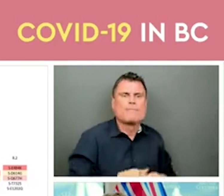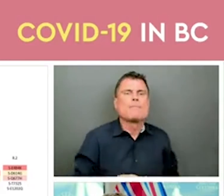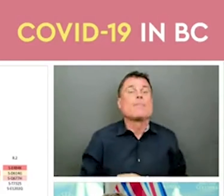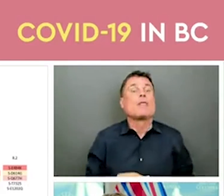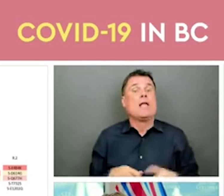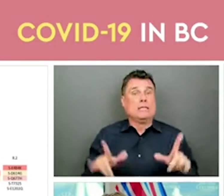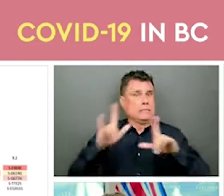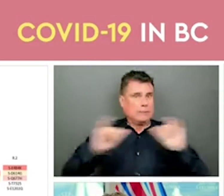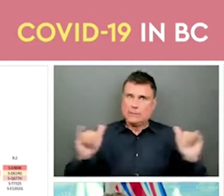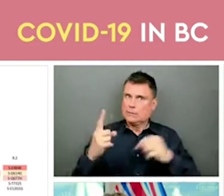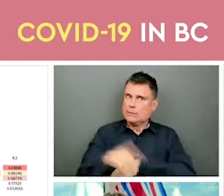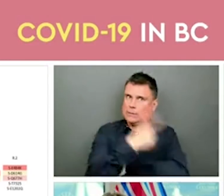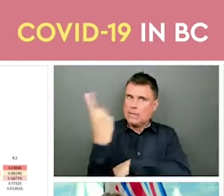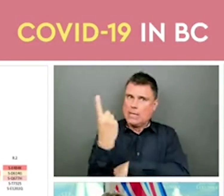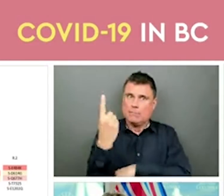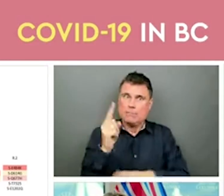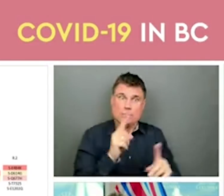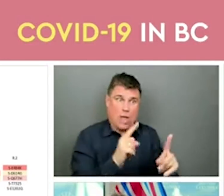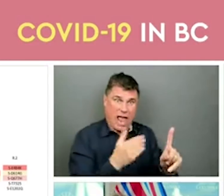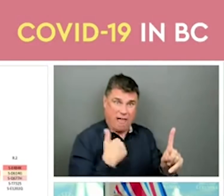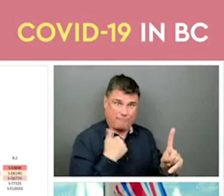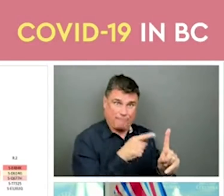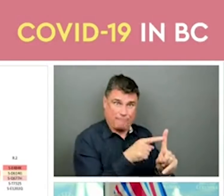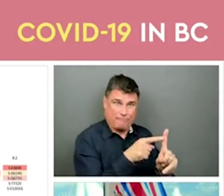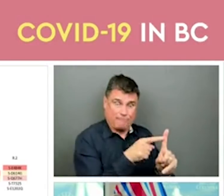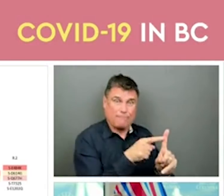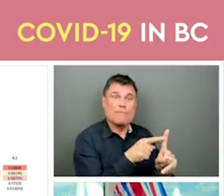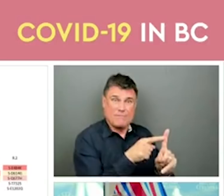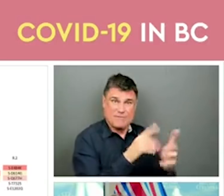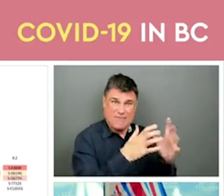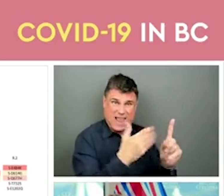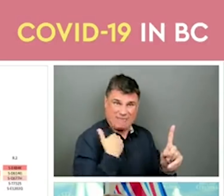not as specific as we see.